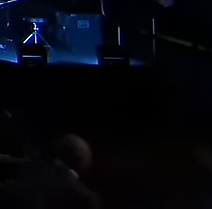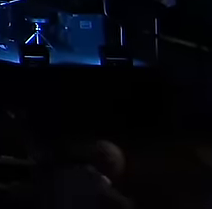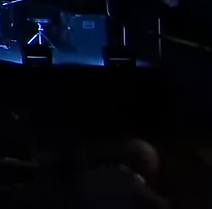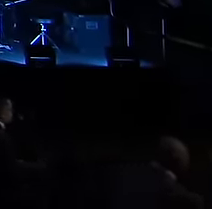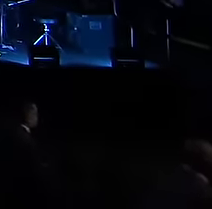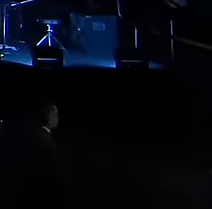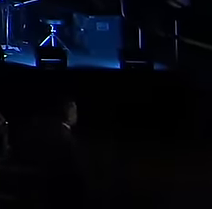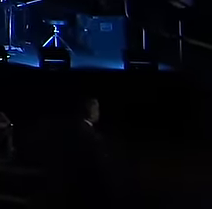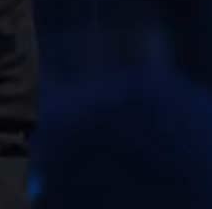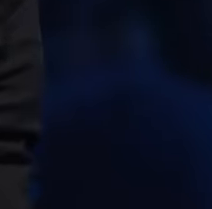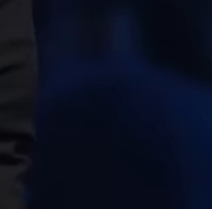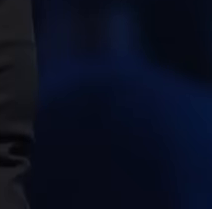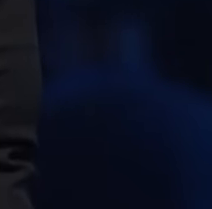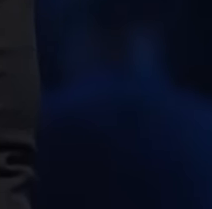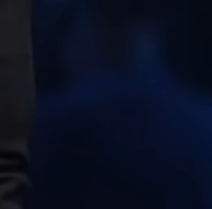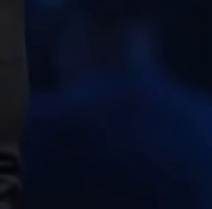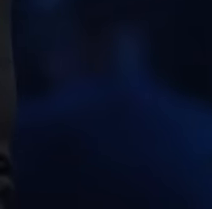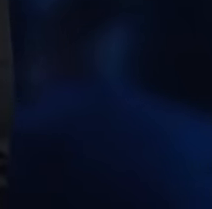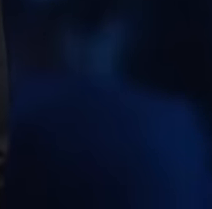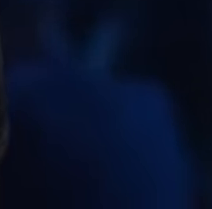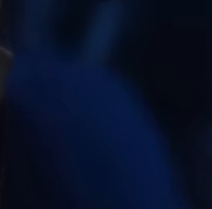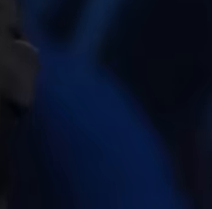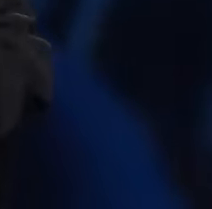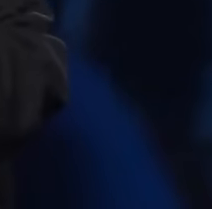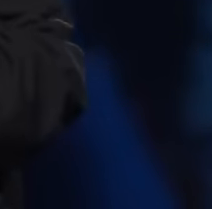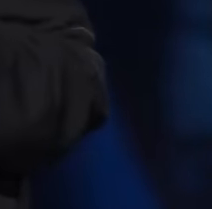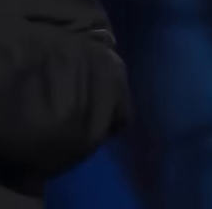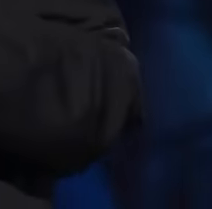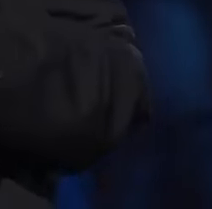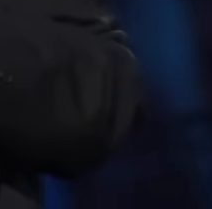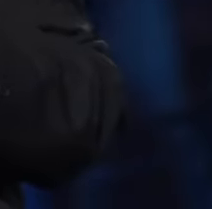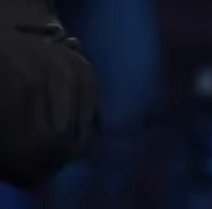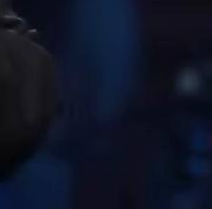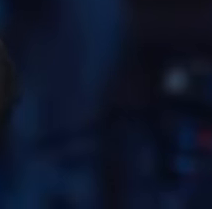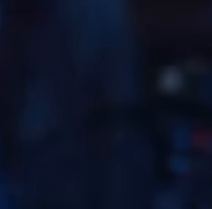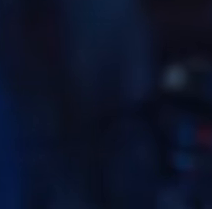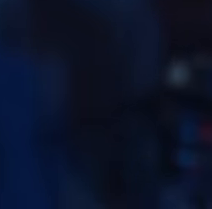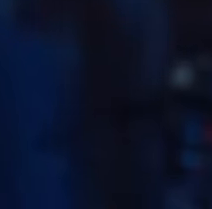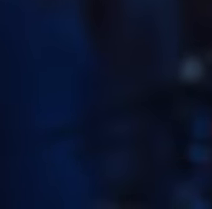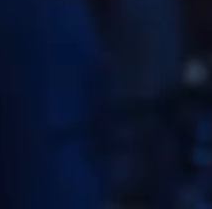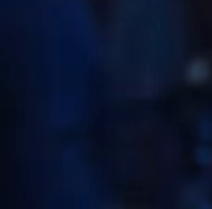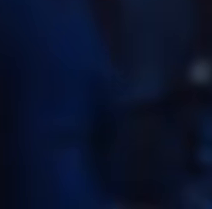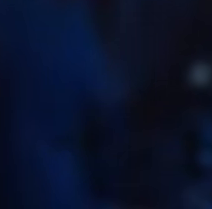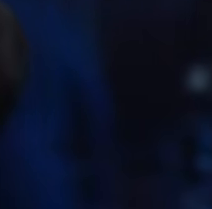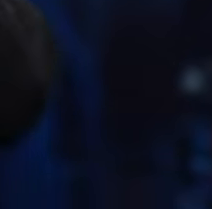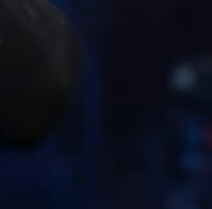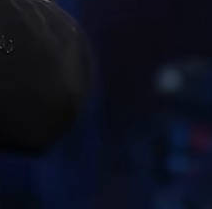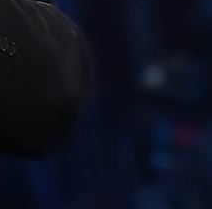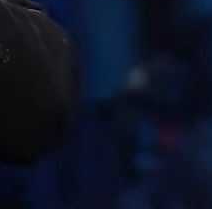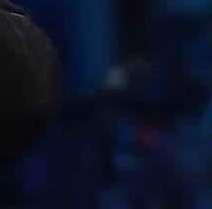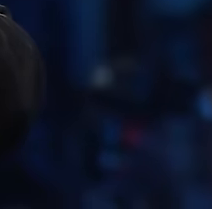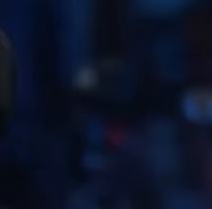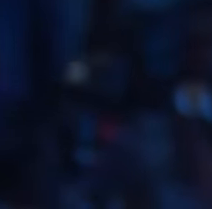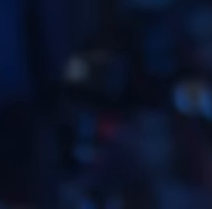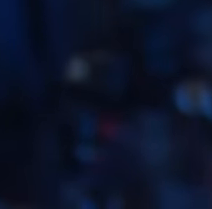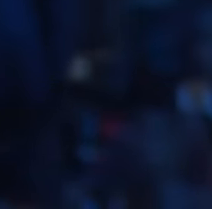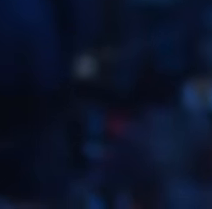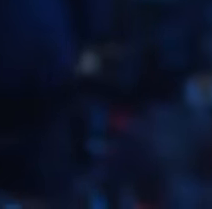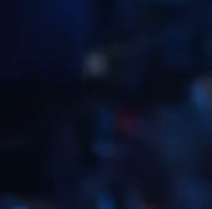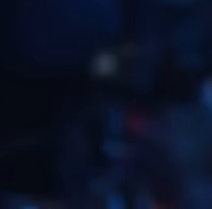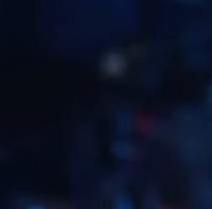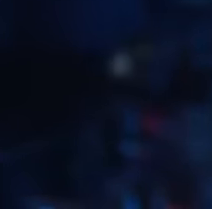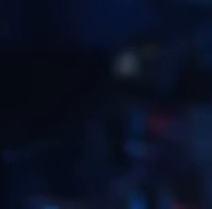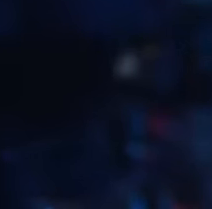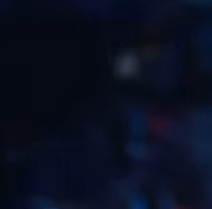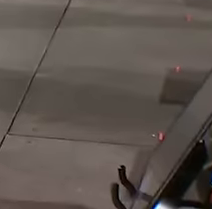Apostólica. Praise the Lord, messengers of peace. Paz de Cristo, mensajeros de paz. Praise the Lord to all of our brothers and sisters that are